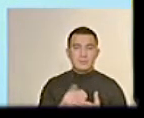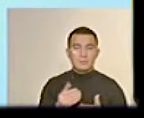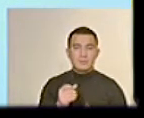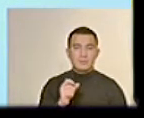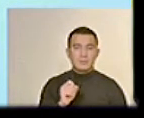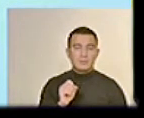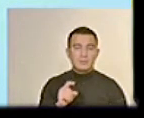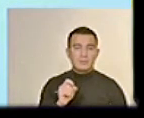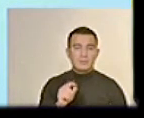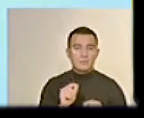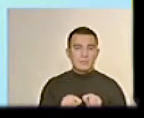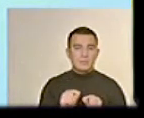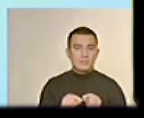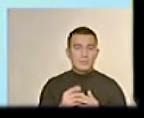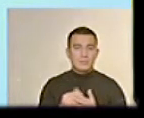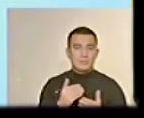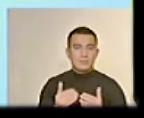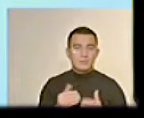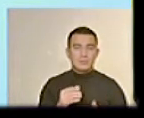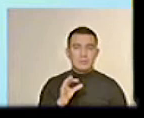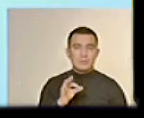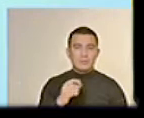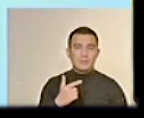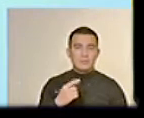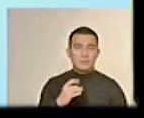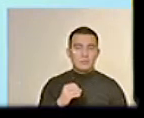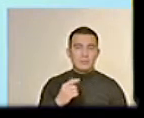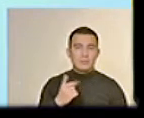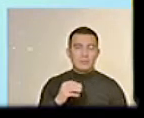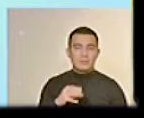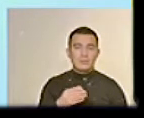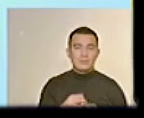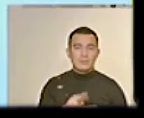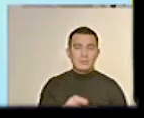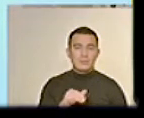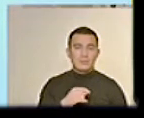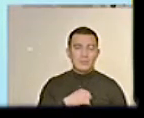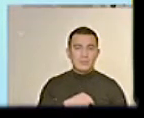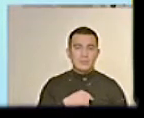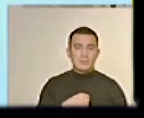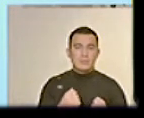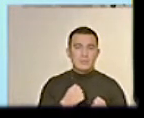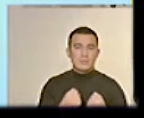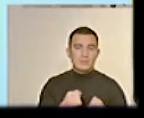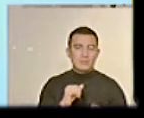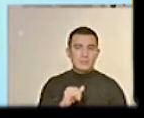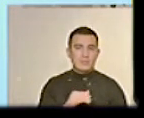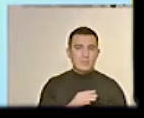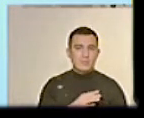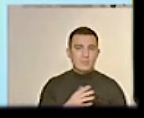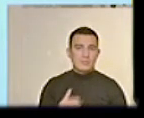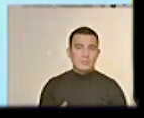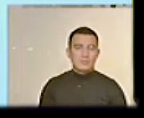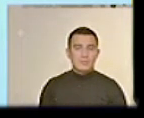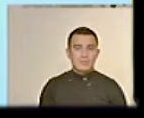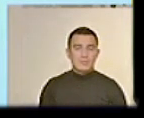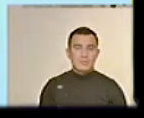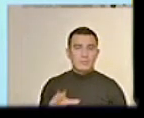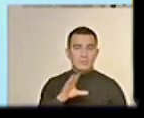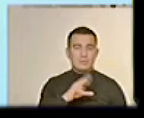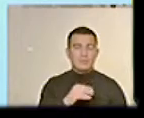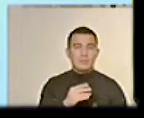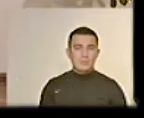hosil bo'ldi. Oltin gugurtning agregat holati o'z-o'zidan ma'lumki qattiq birikma. Demak, hozir biz belgilab